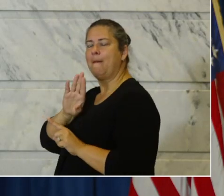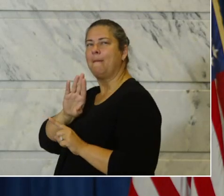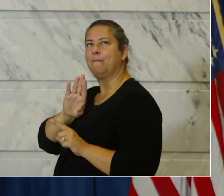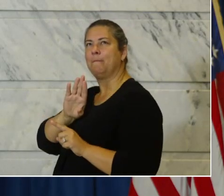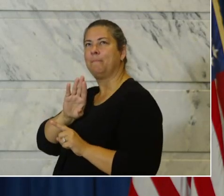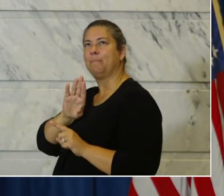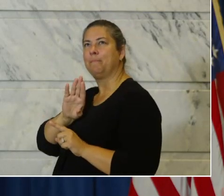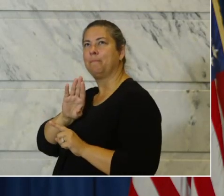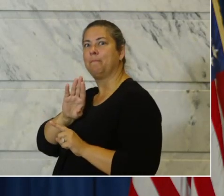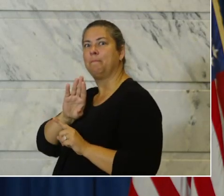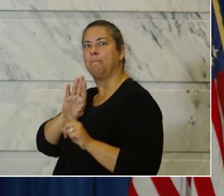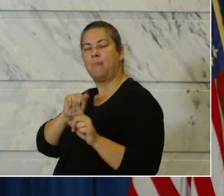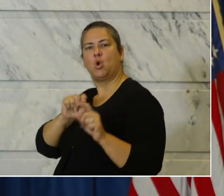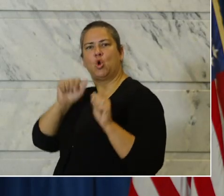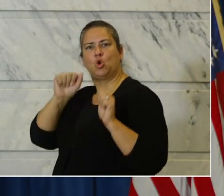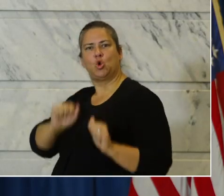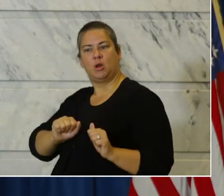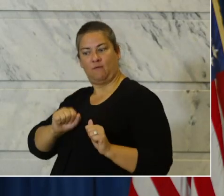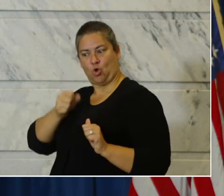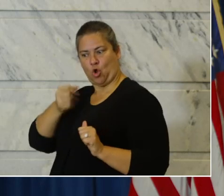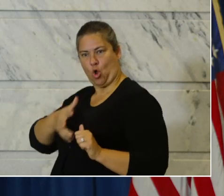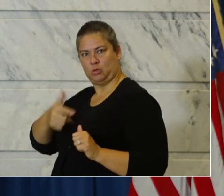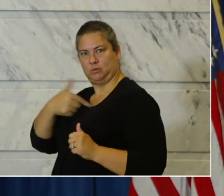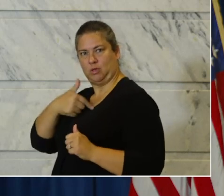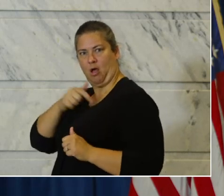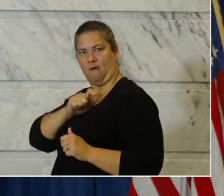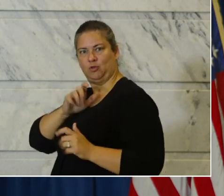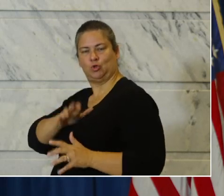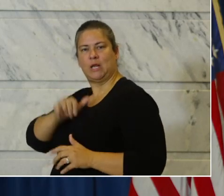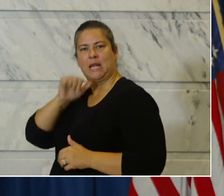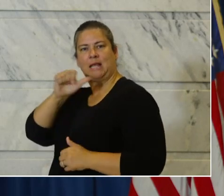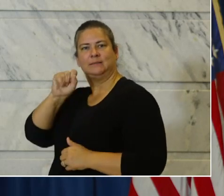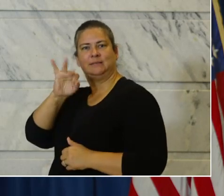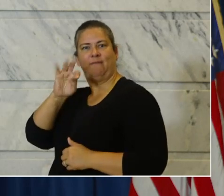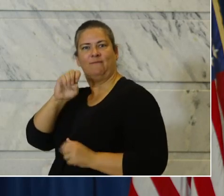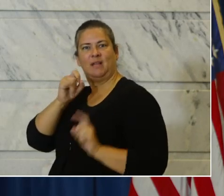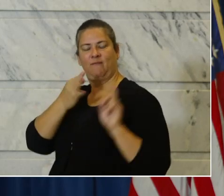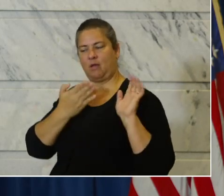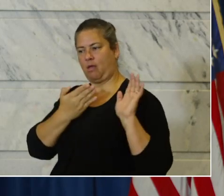the individuals, but could have compromised their safety, and so it was a check on